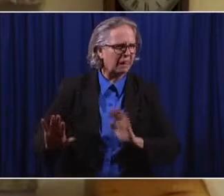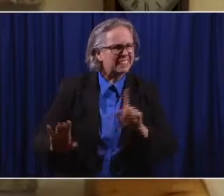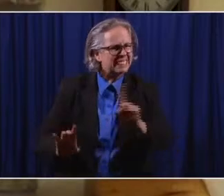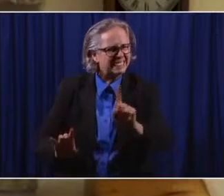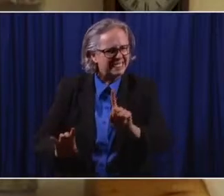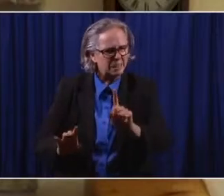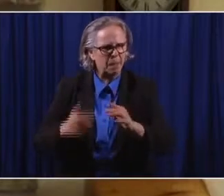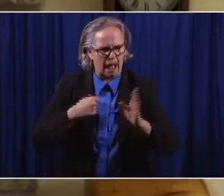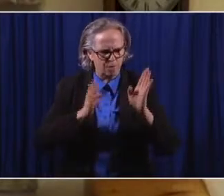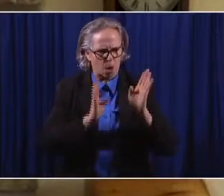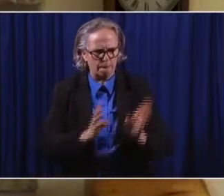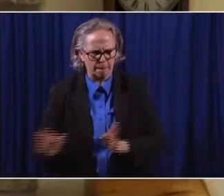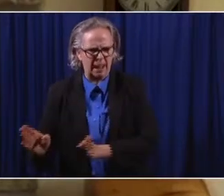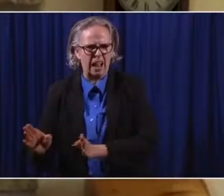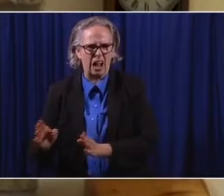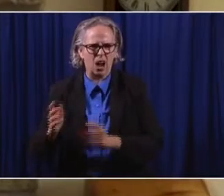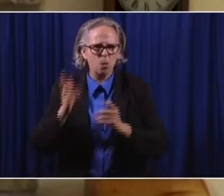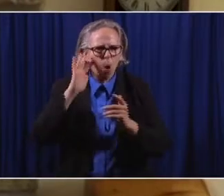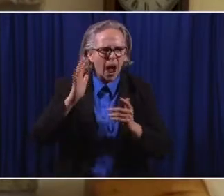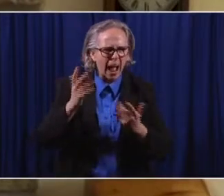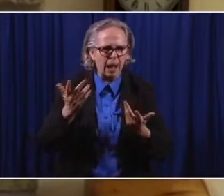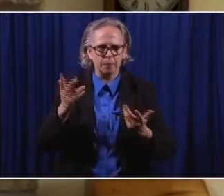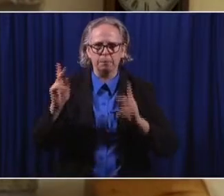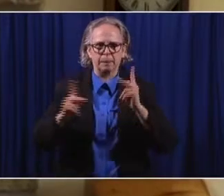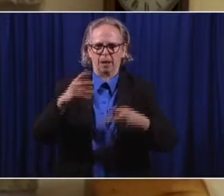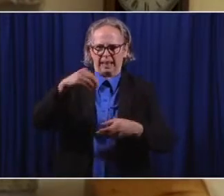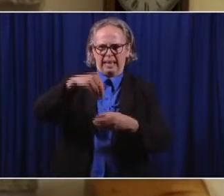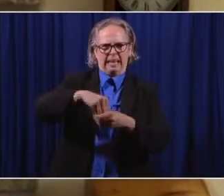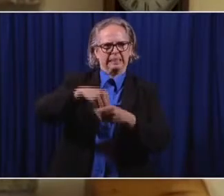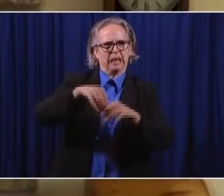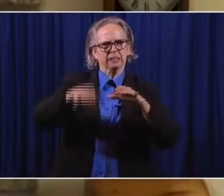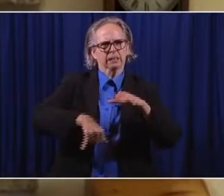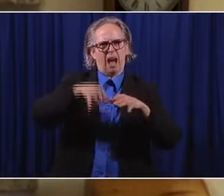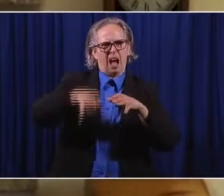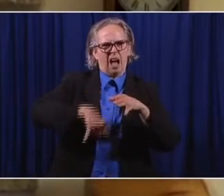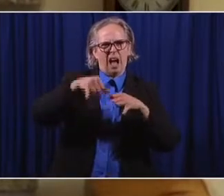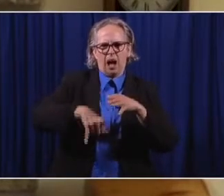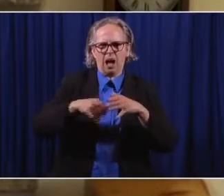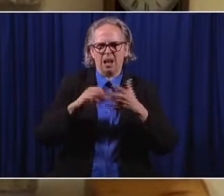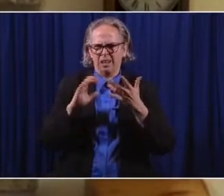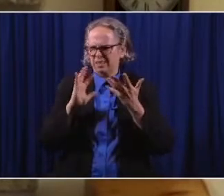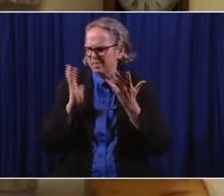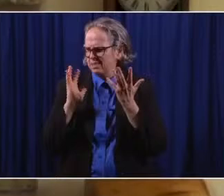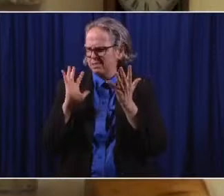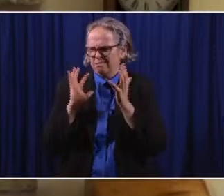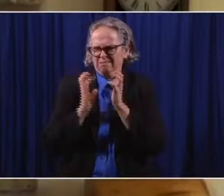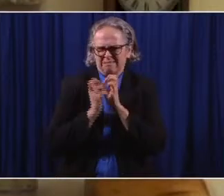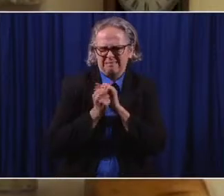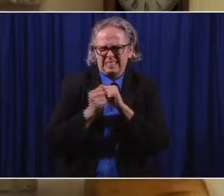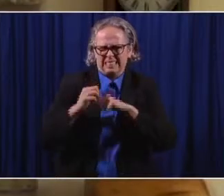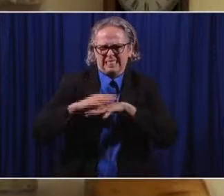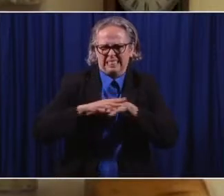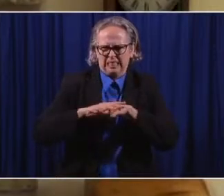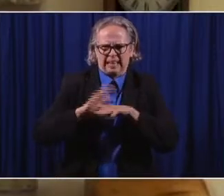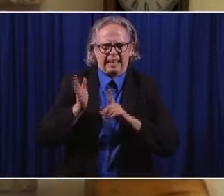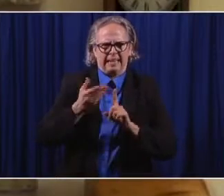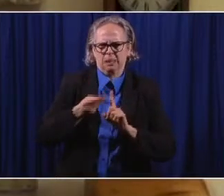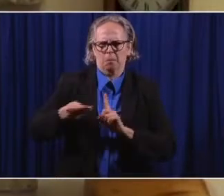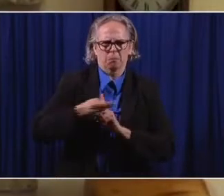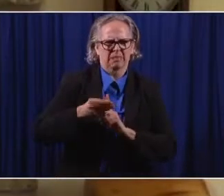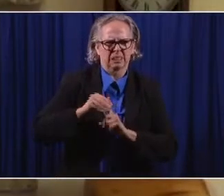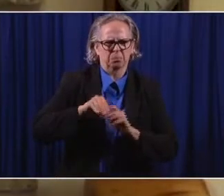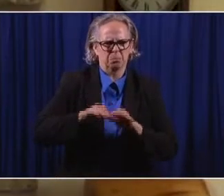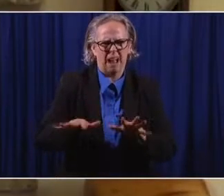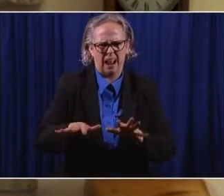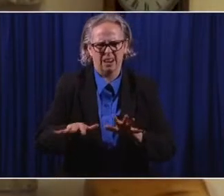more, we're in more confined spaces, we see the spread of the virus. So we want to get our positivity number obviously